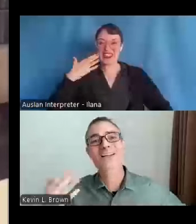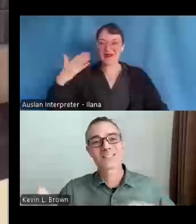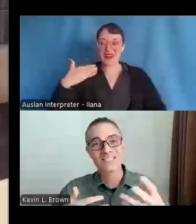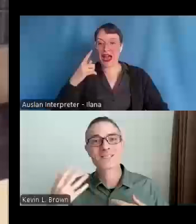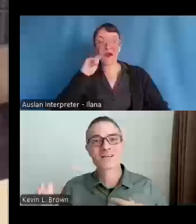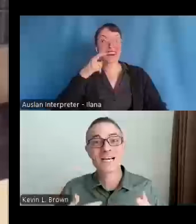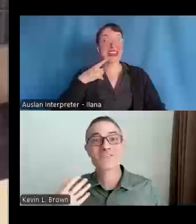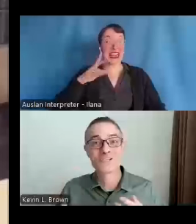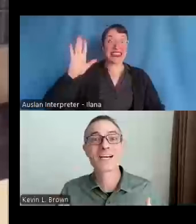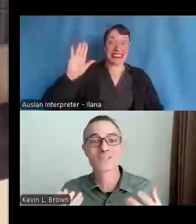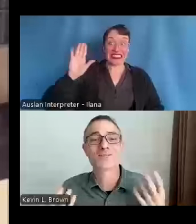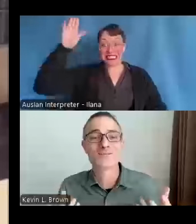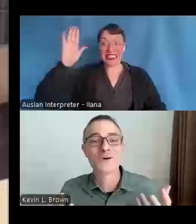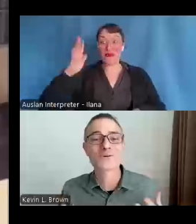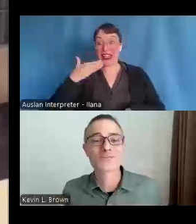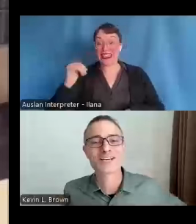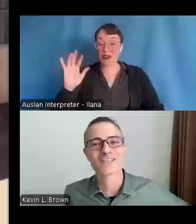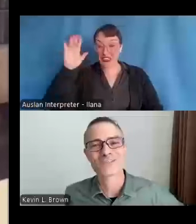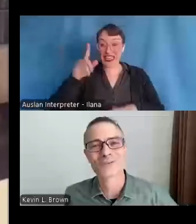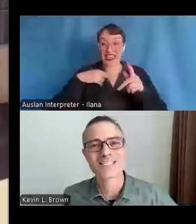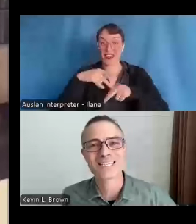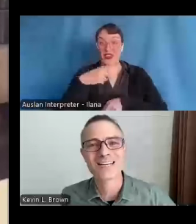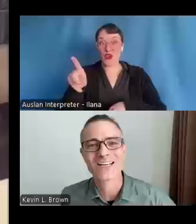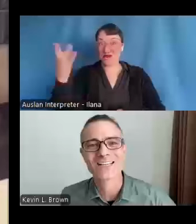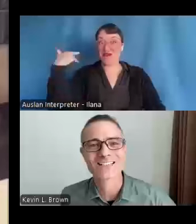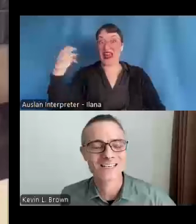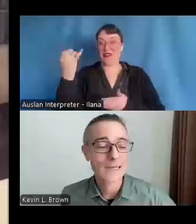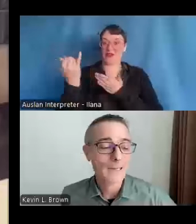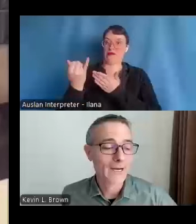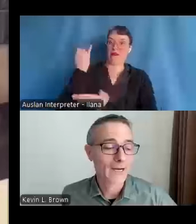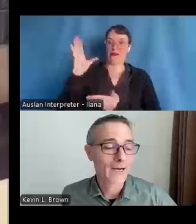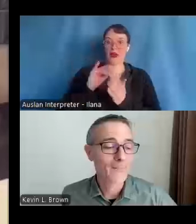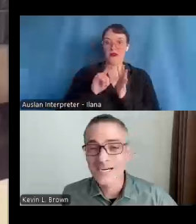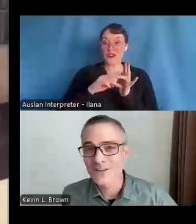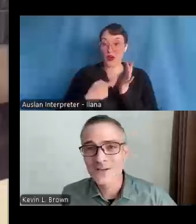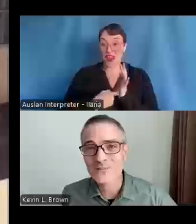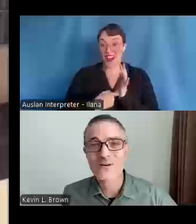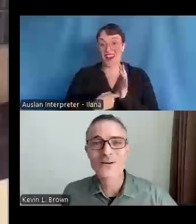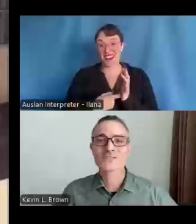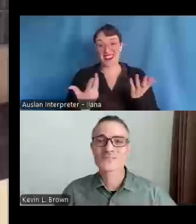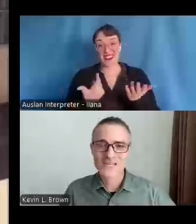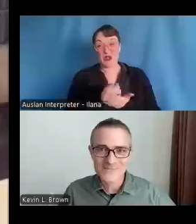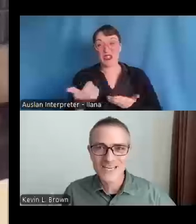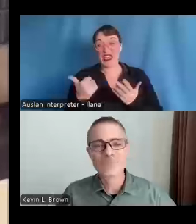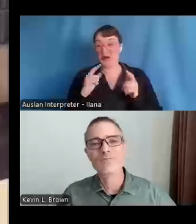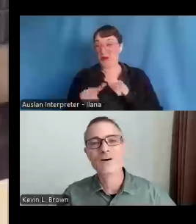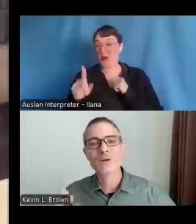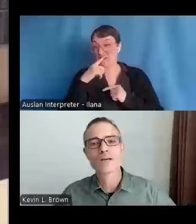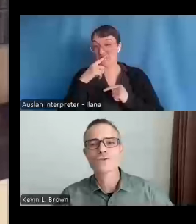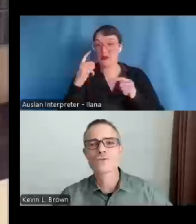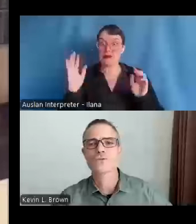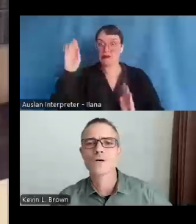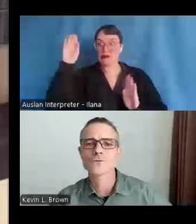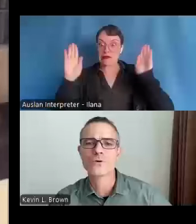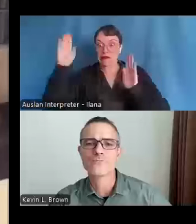And honestly, sometimes I even share some of those donor rejection stories in the audience, and many of them can be harsh. Sometimes they can be funny, but